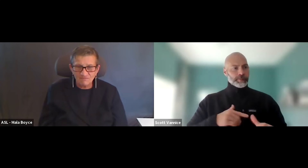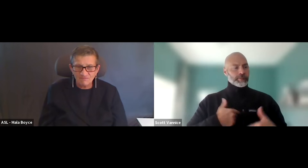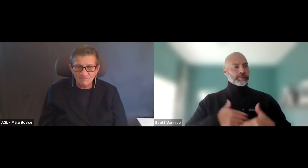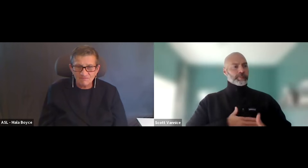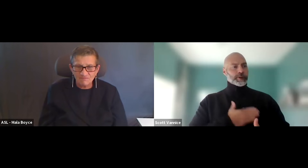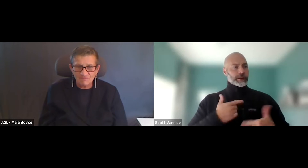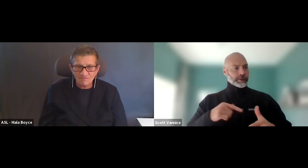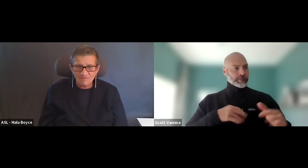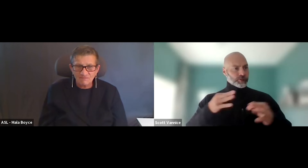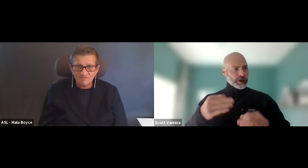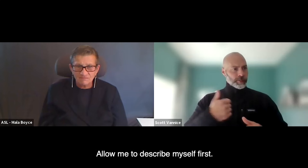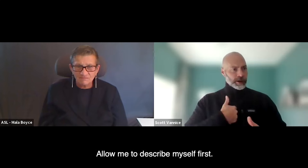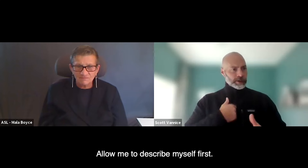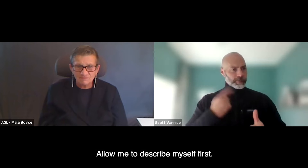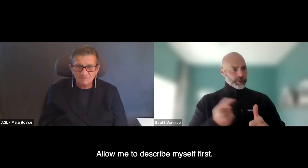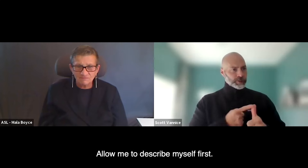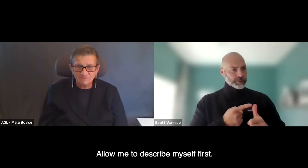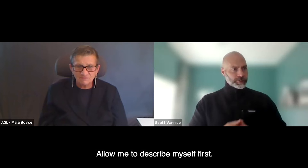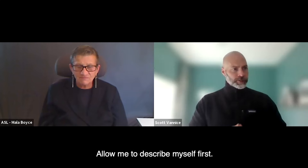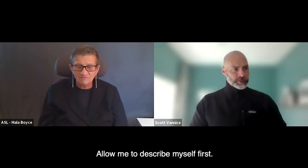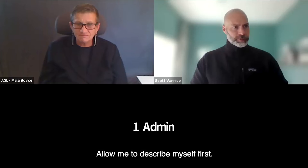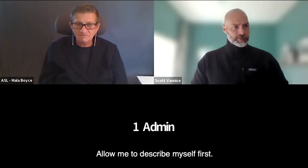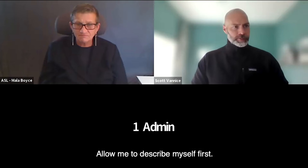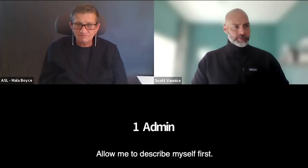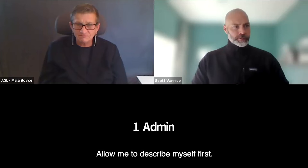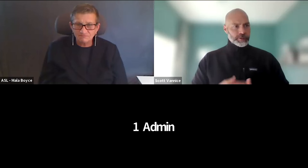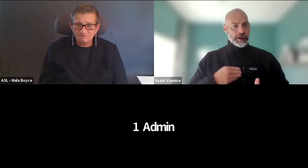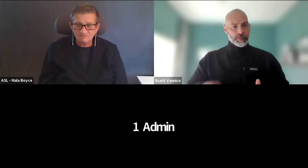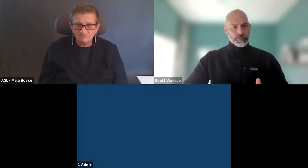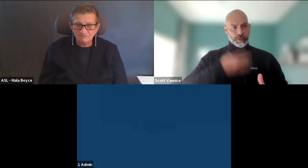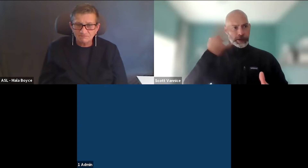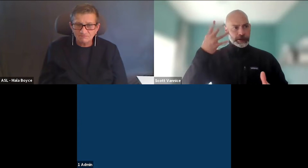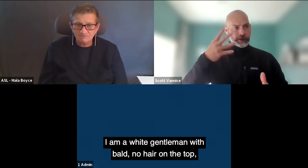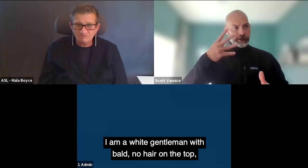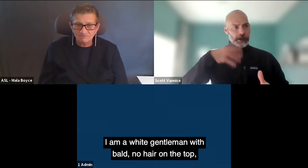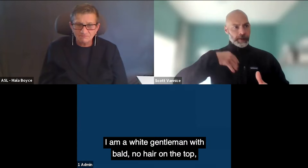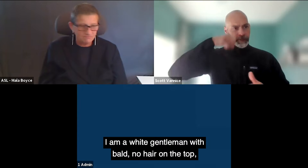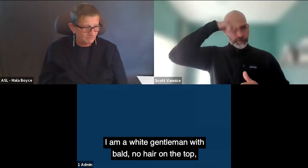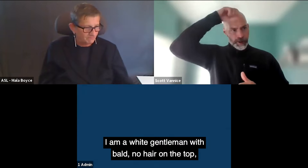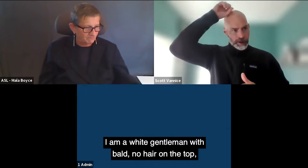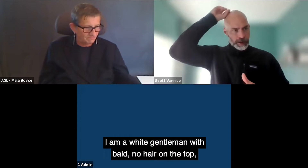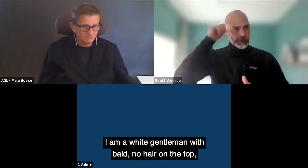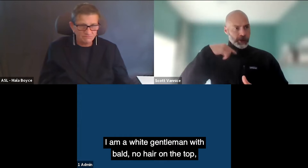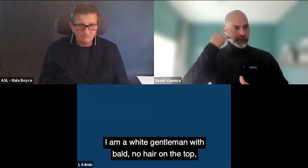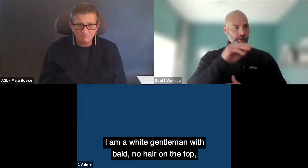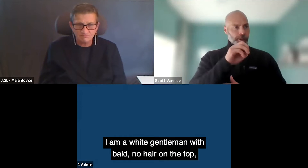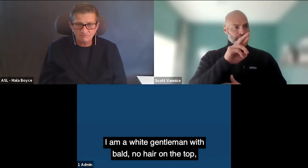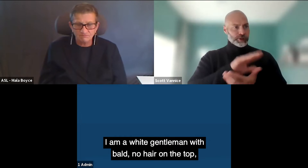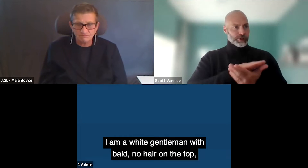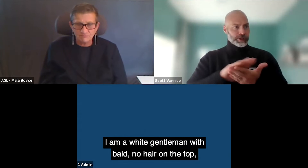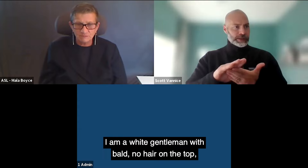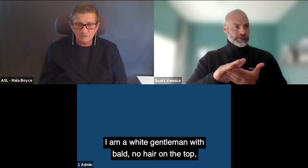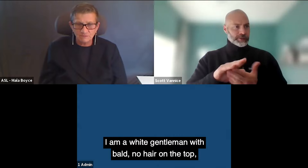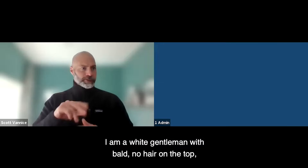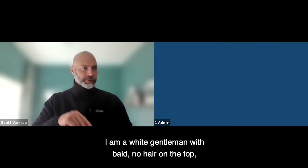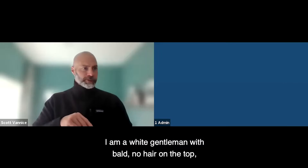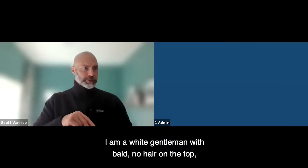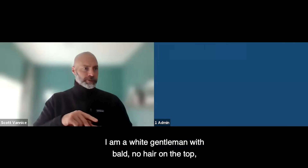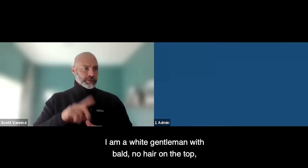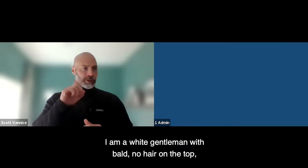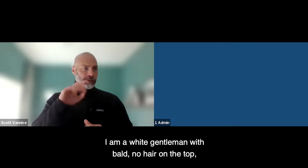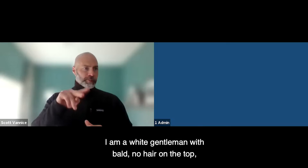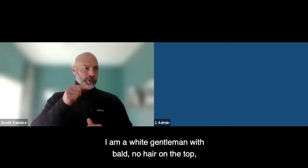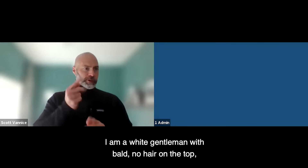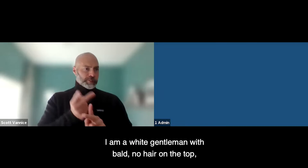interpreter. Allow me to describe myself first. I am a white gentleman with